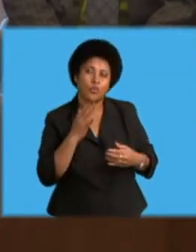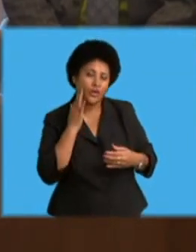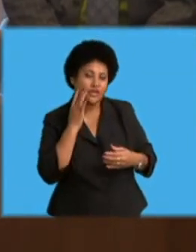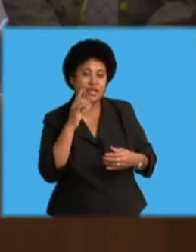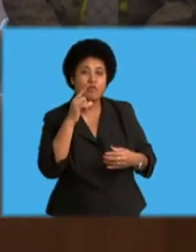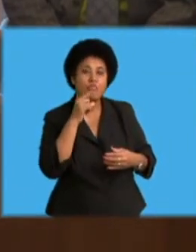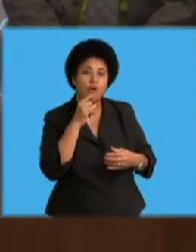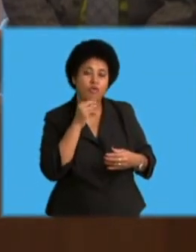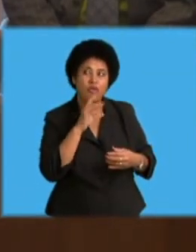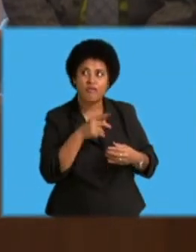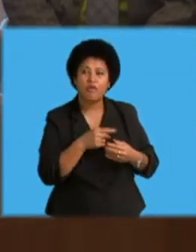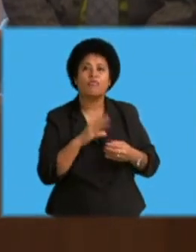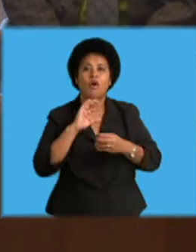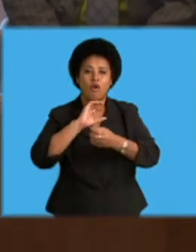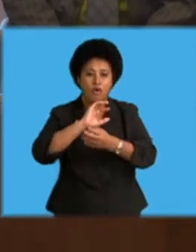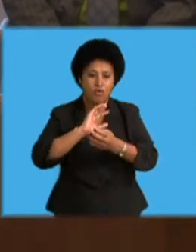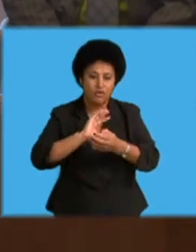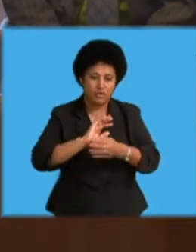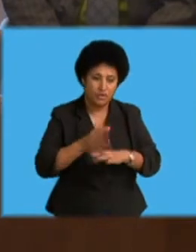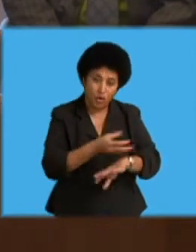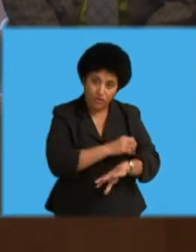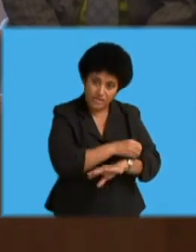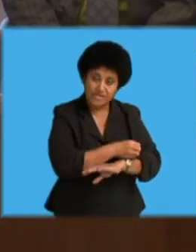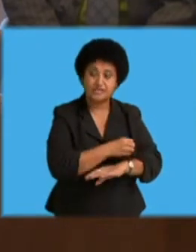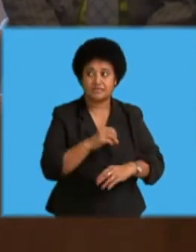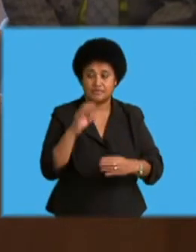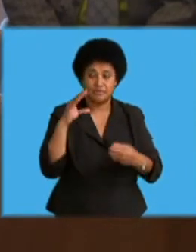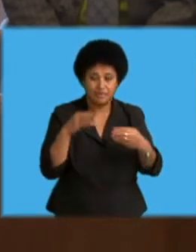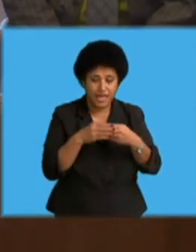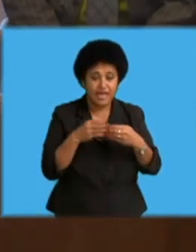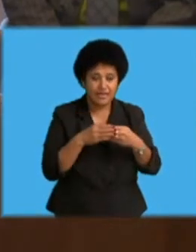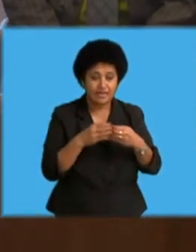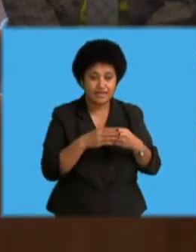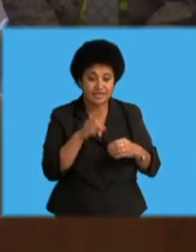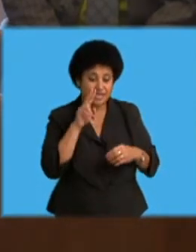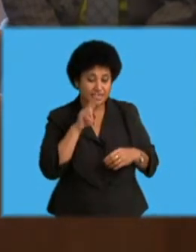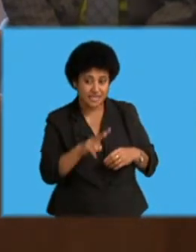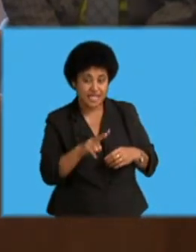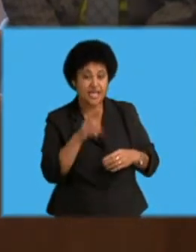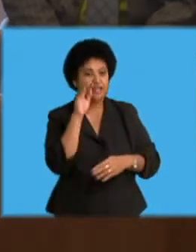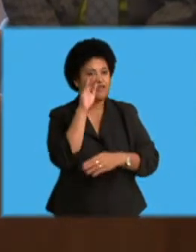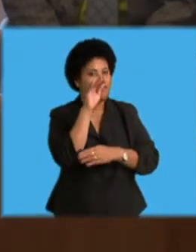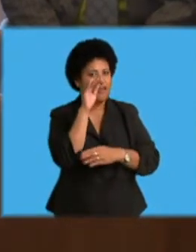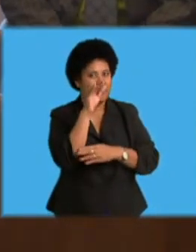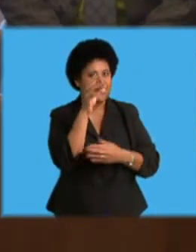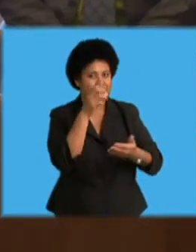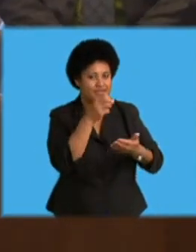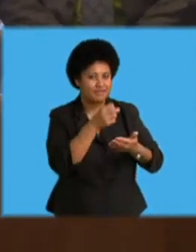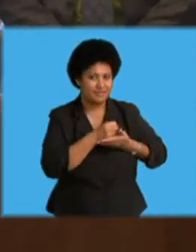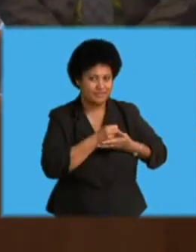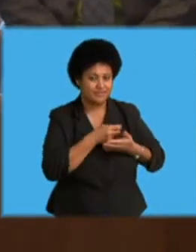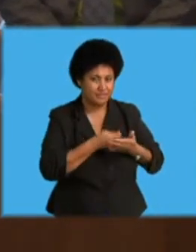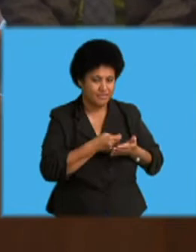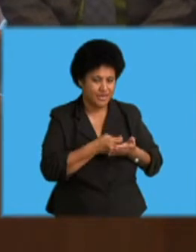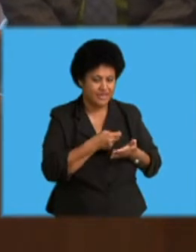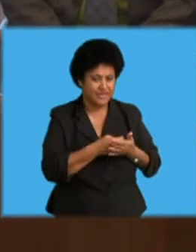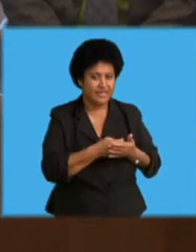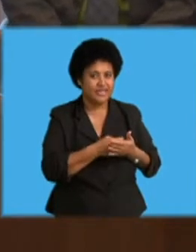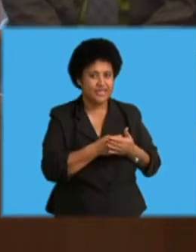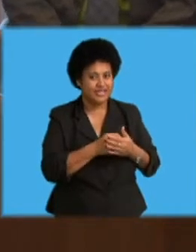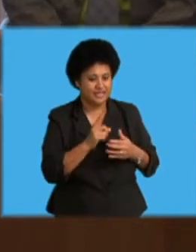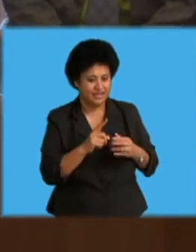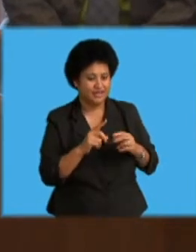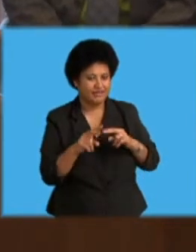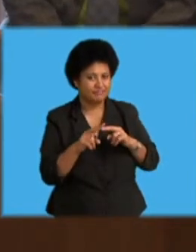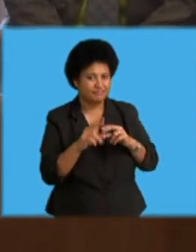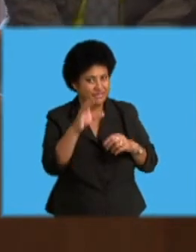from offshore banks, what the banks also look at is the foreign reserves of a country. If the foreign reserves of a country is in a good